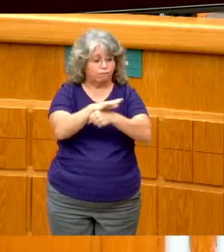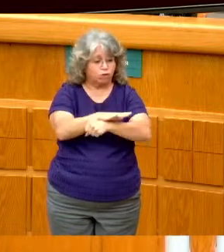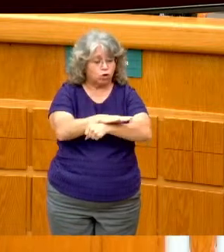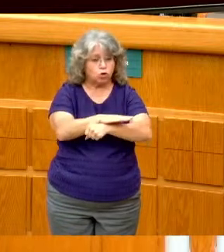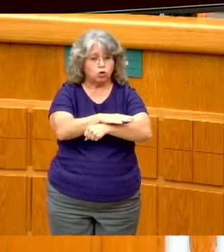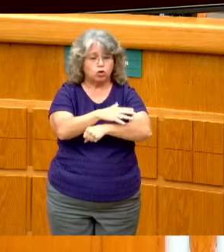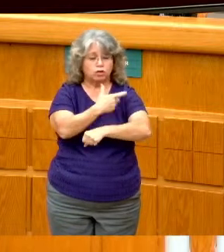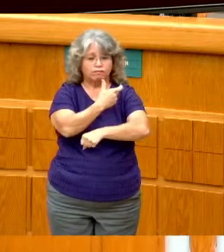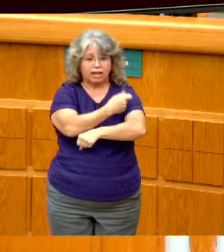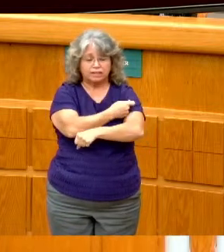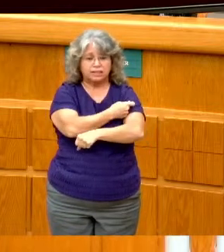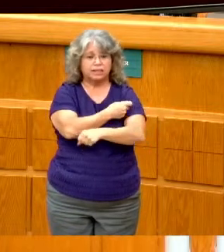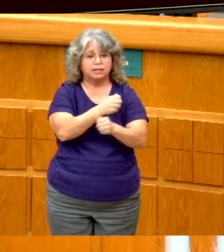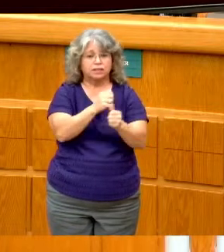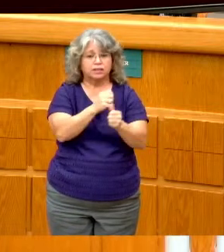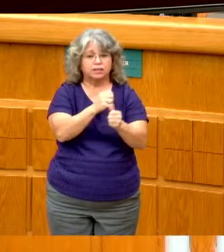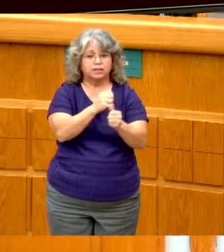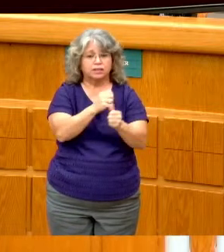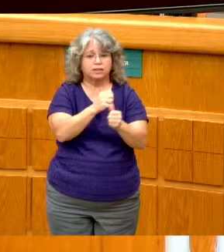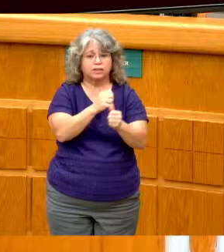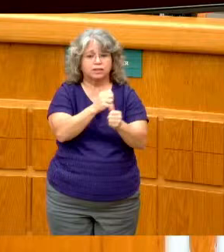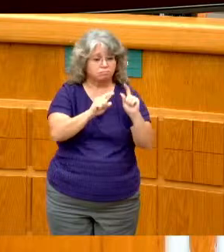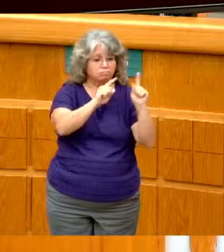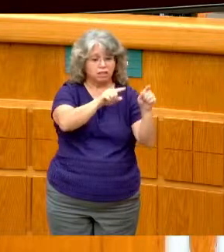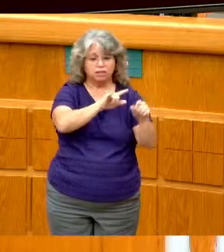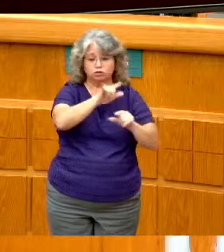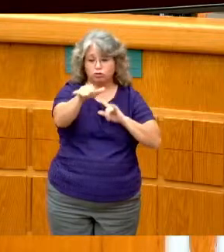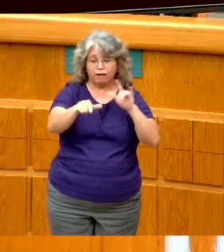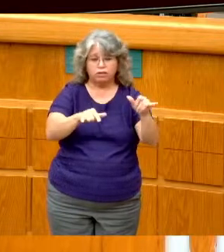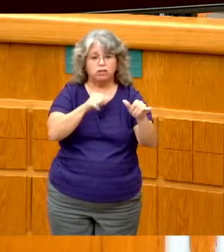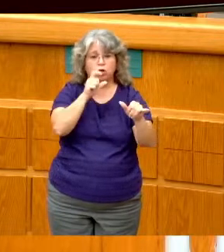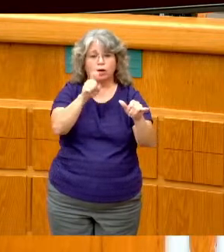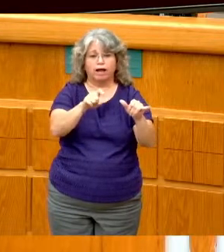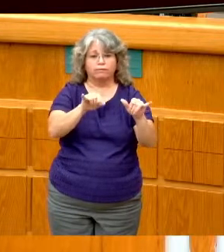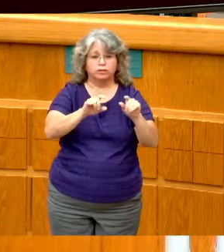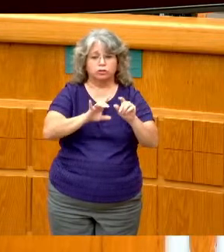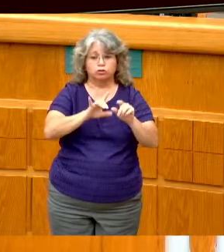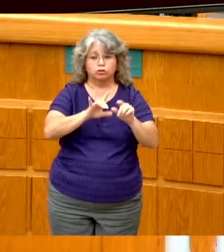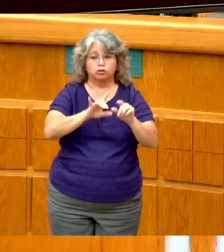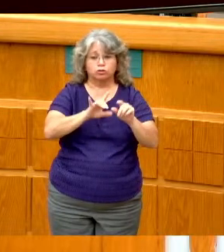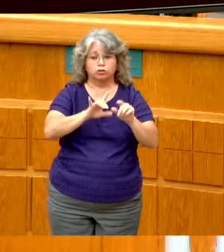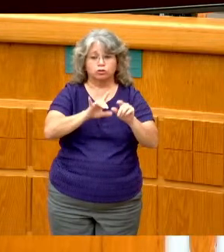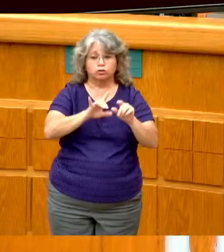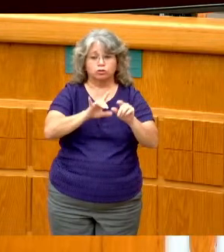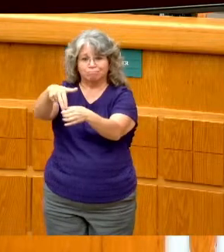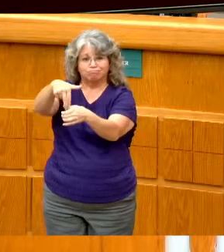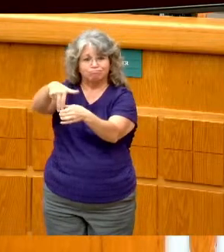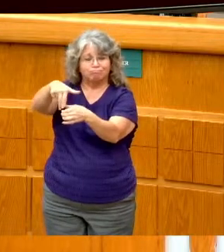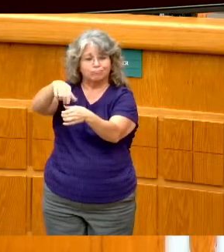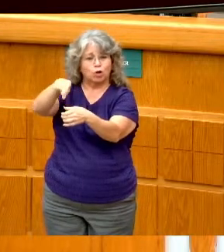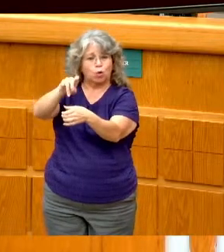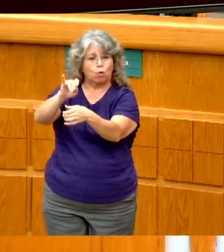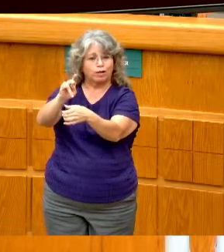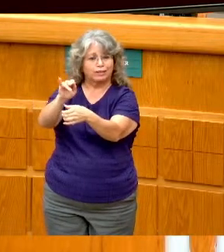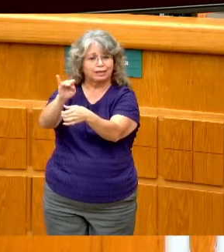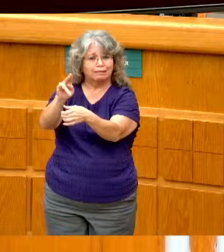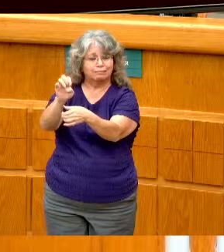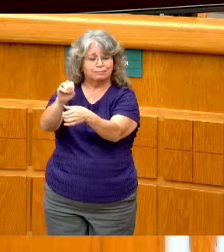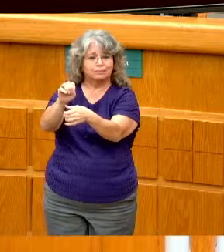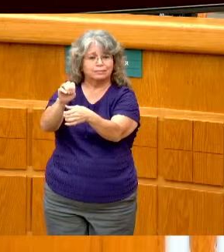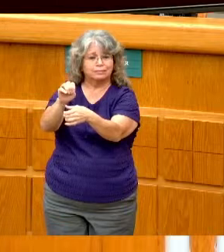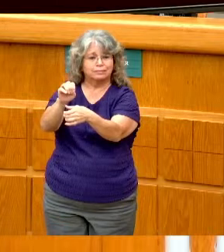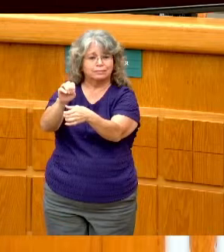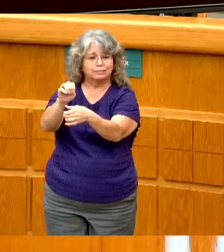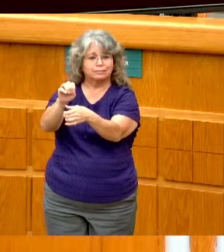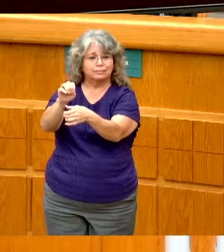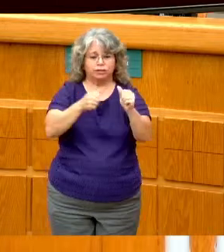to quarantine and are less likely to get and spread COVID-19. Each person and each one of us, we have a role to